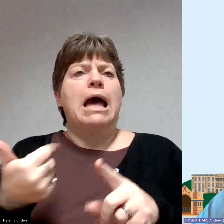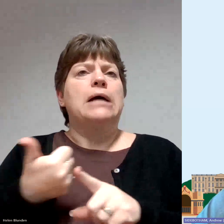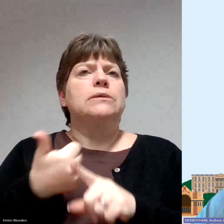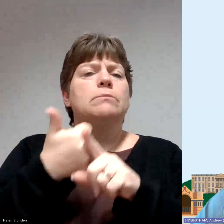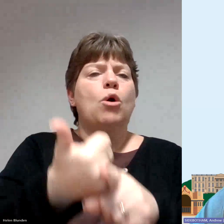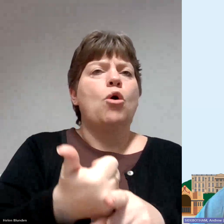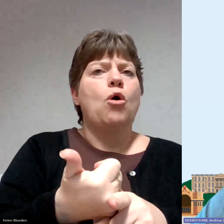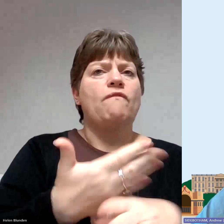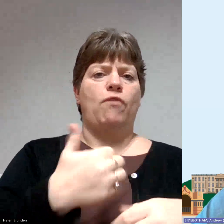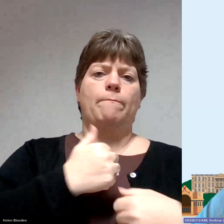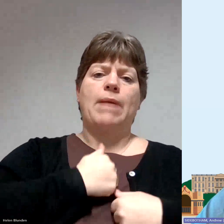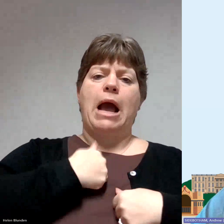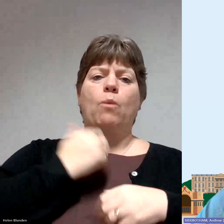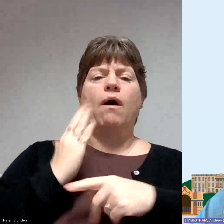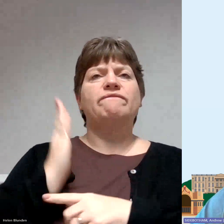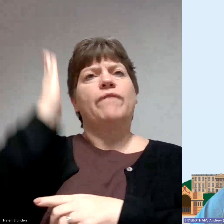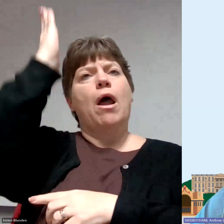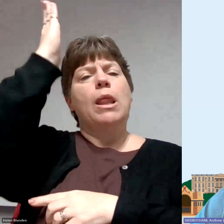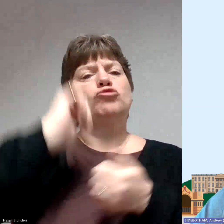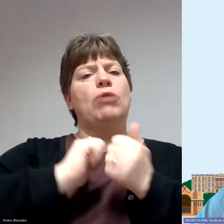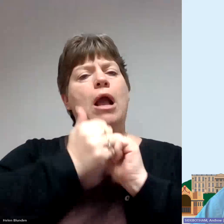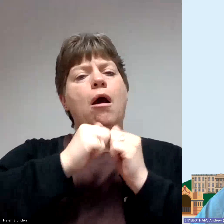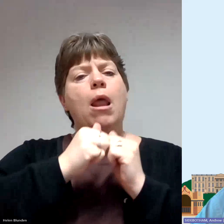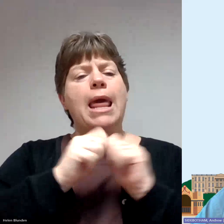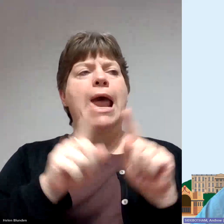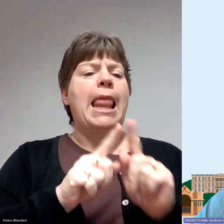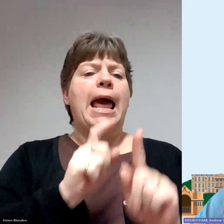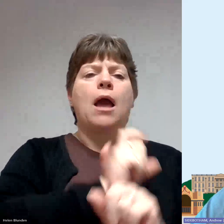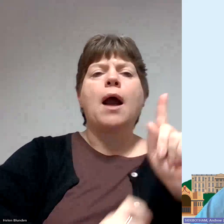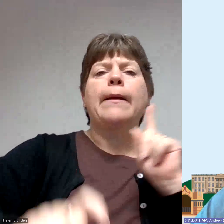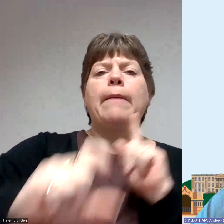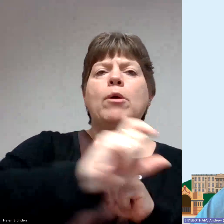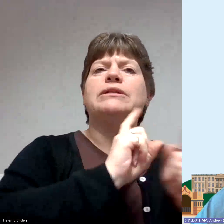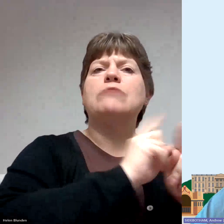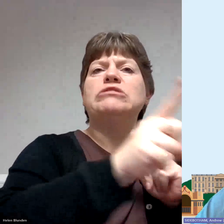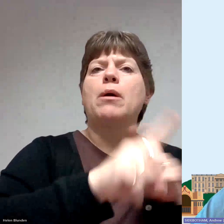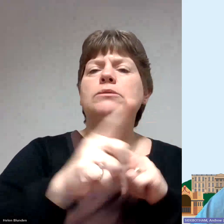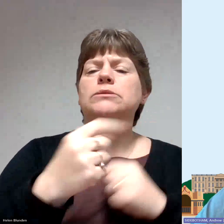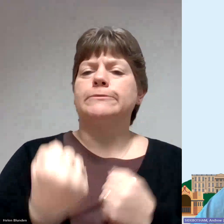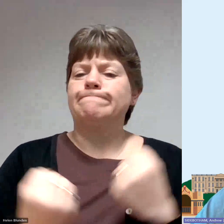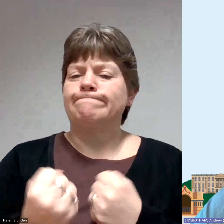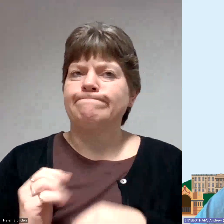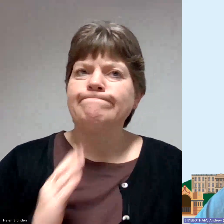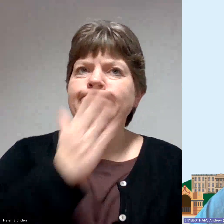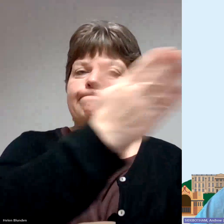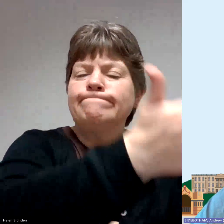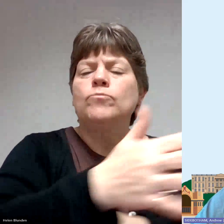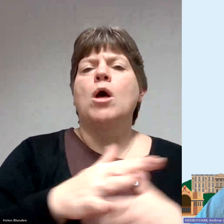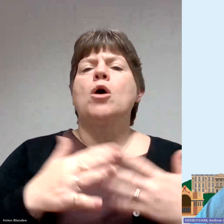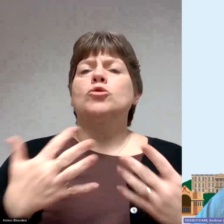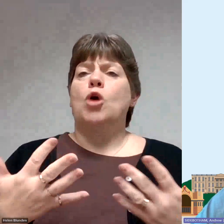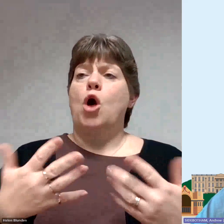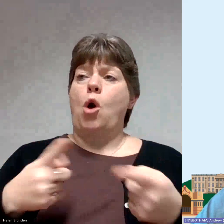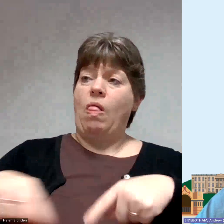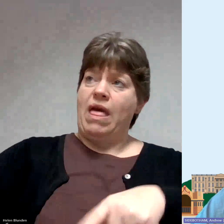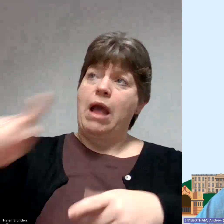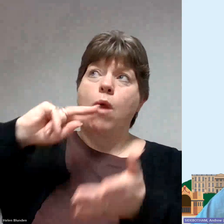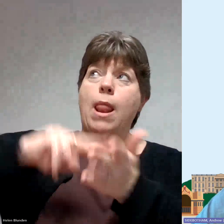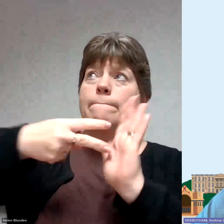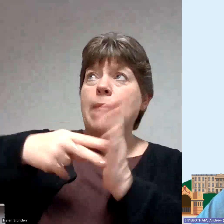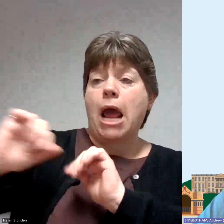from our voluntary colleagues in terms of community responders, and so they do their planning